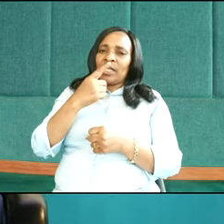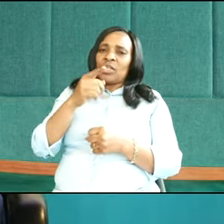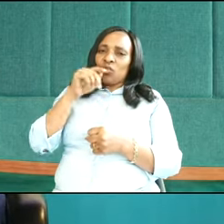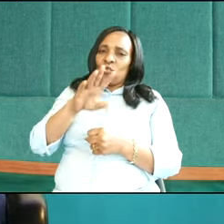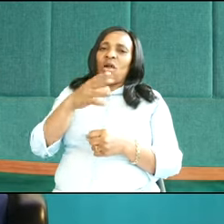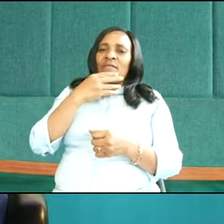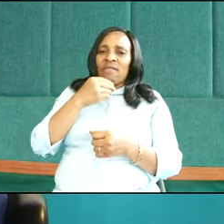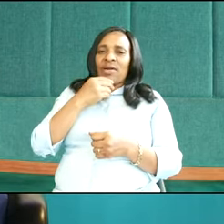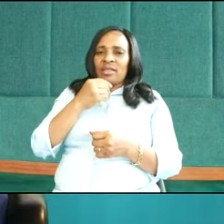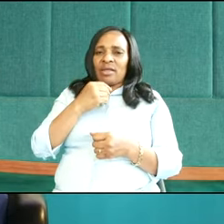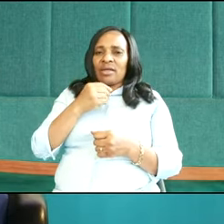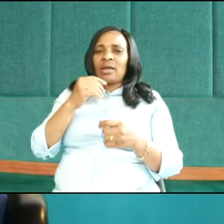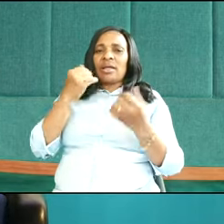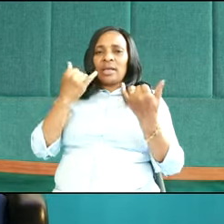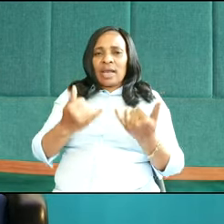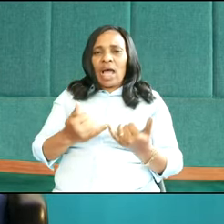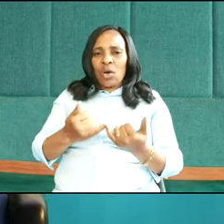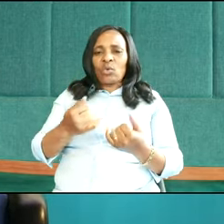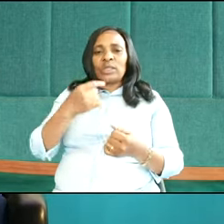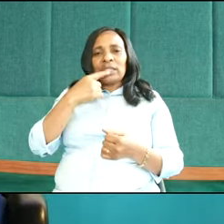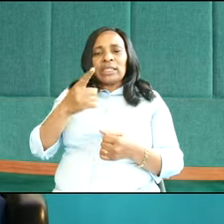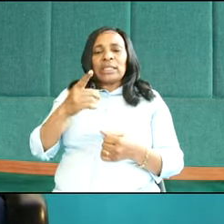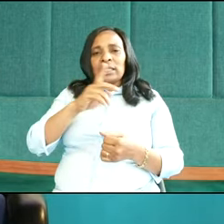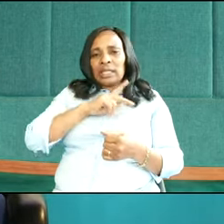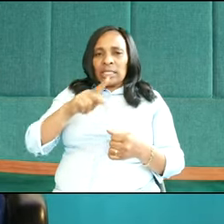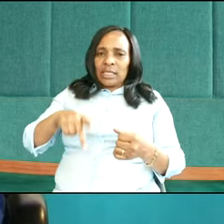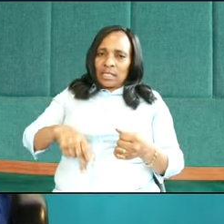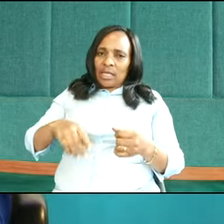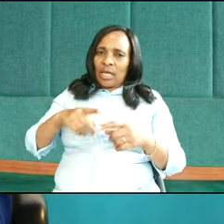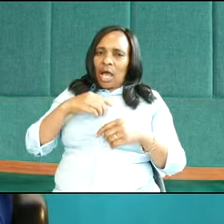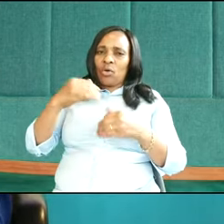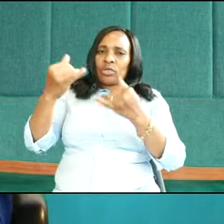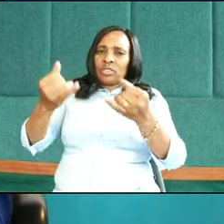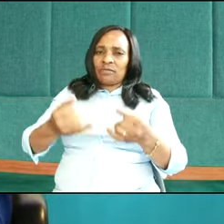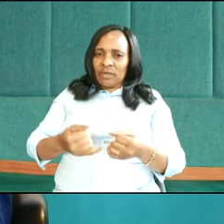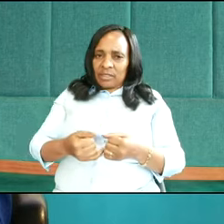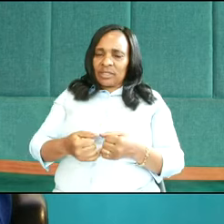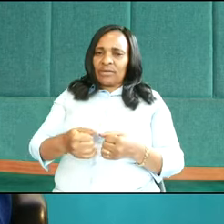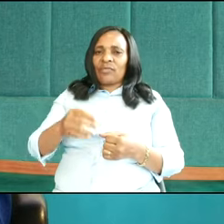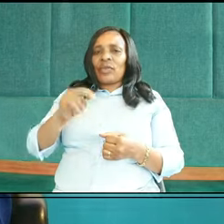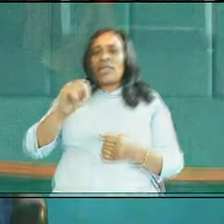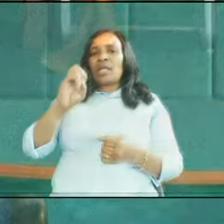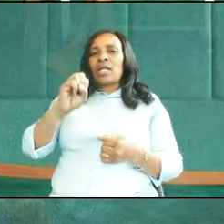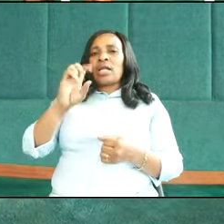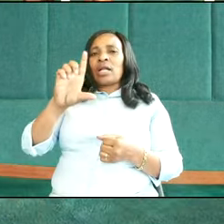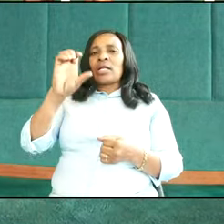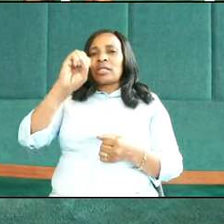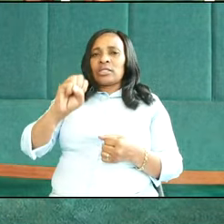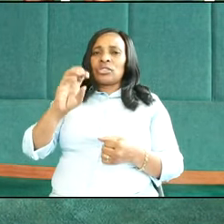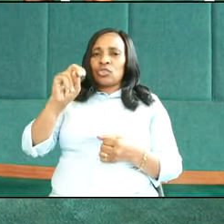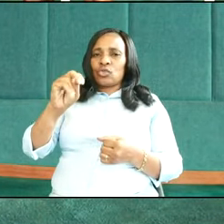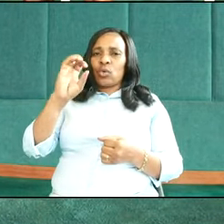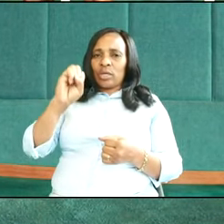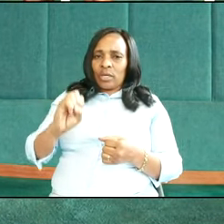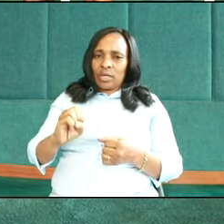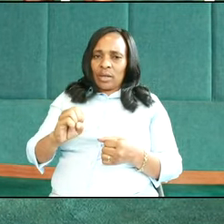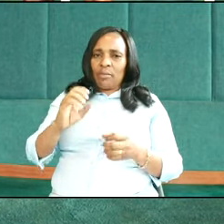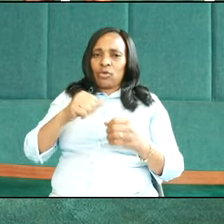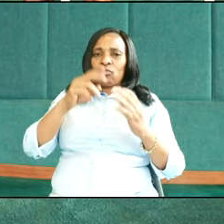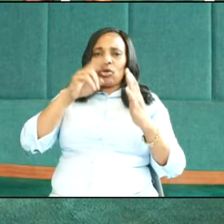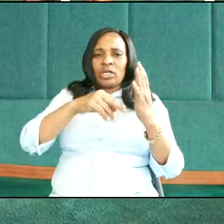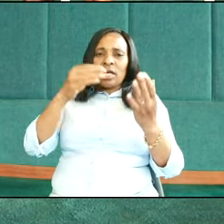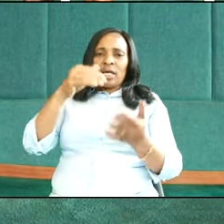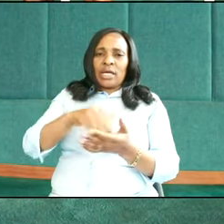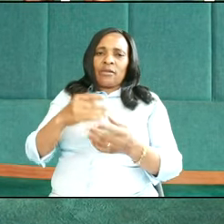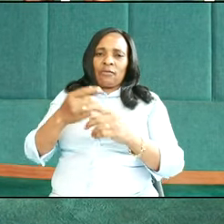that. Now imagine telling it to a king. And I just wanted to invite Nelson. Maybe perhaps just, you can read it again from into the story.